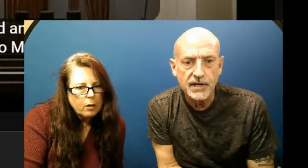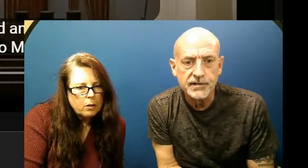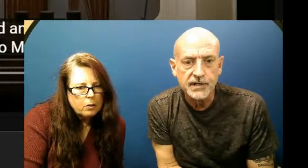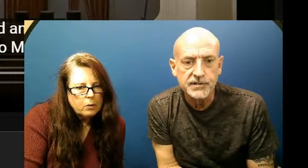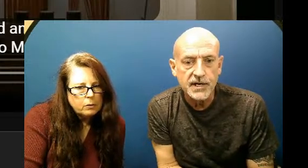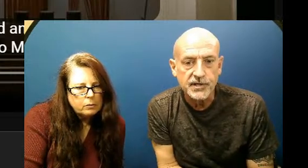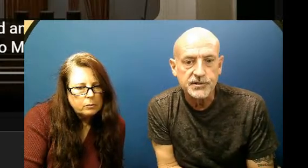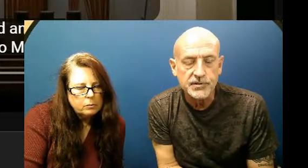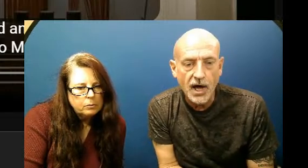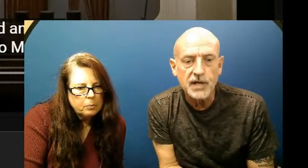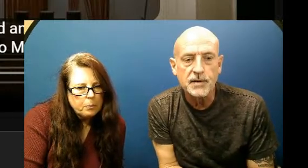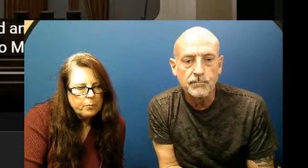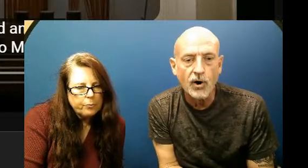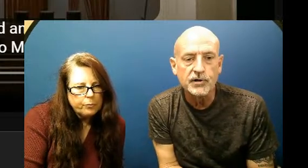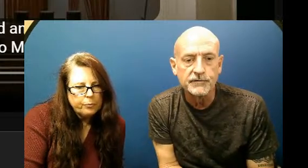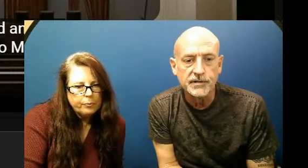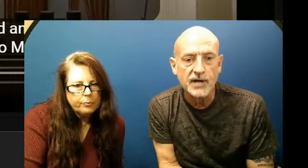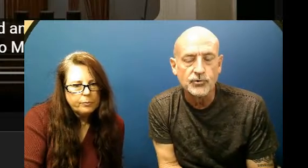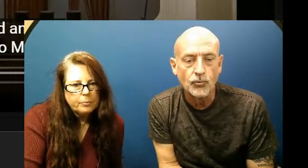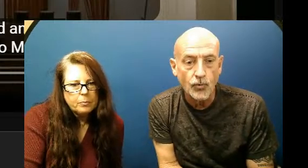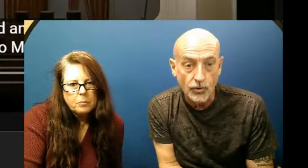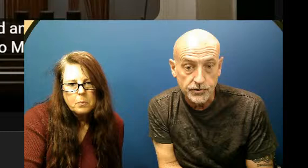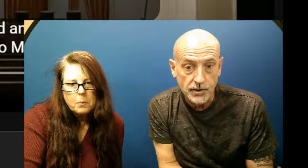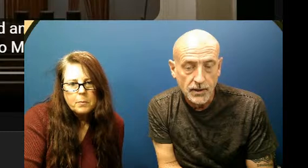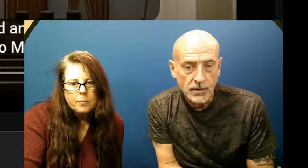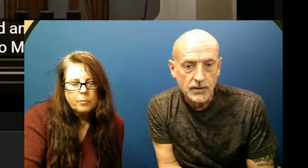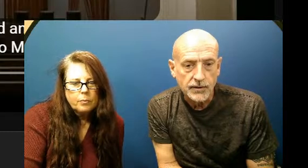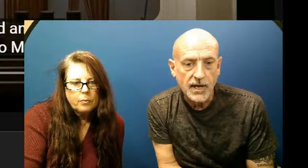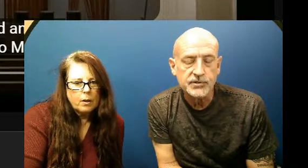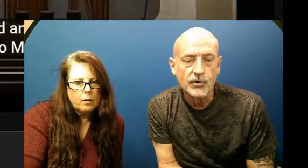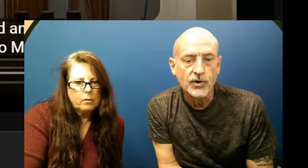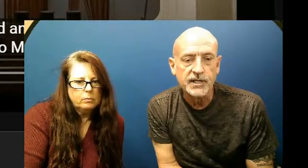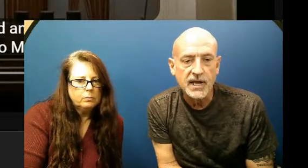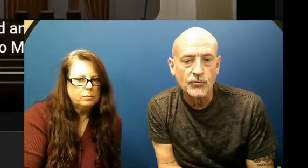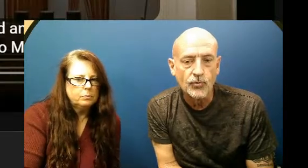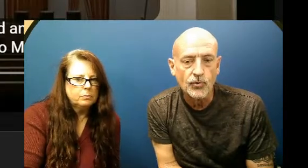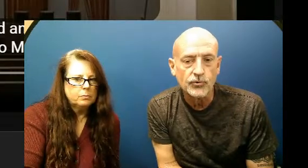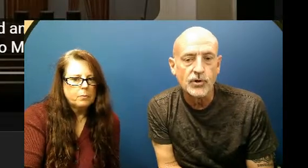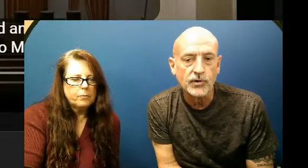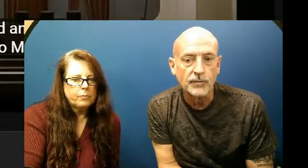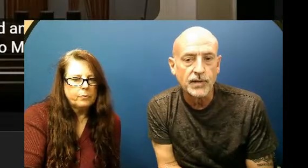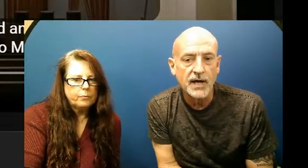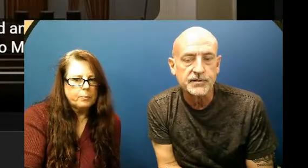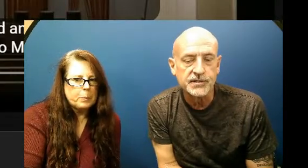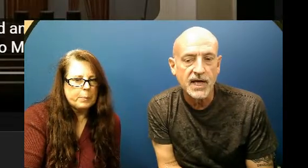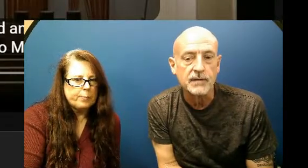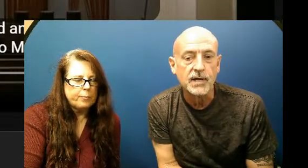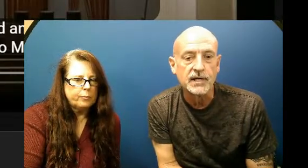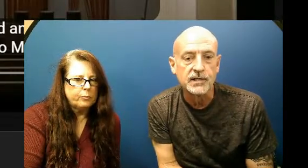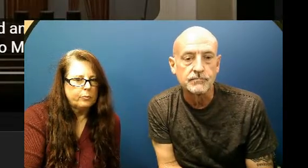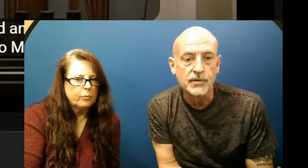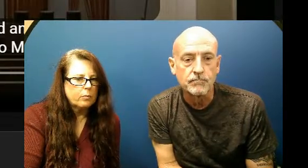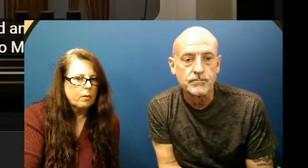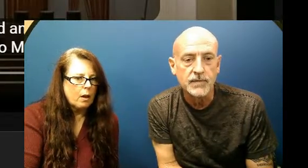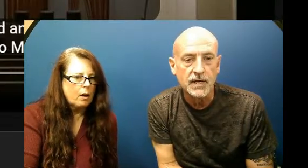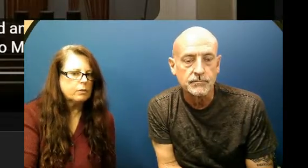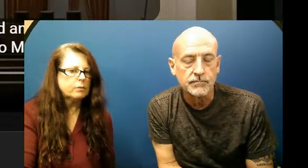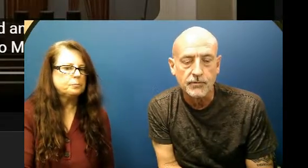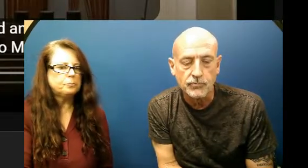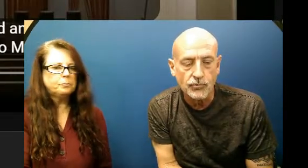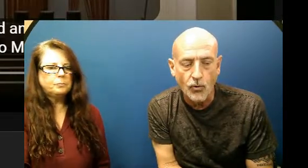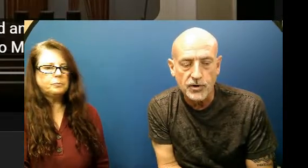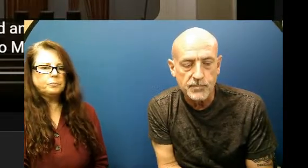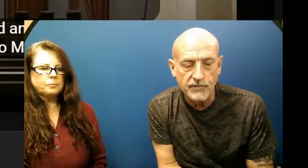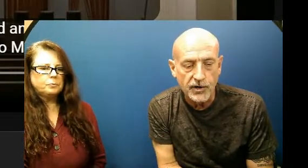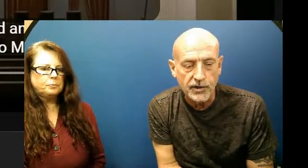that, it doesn't exist. It's not a part of the natural world. Okay, and so the rules don't apply the same, and